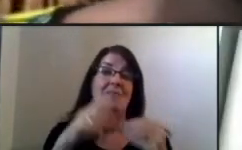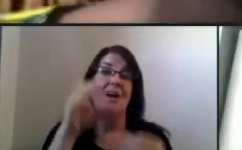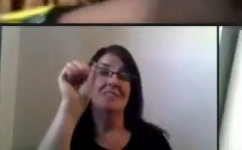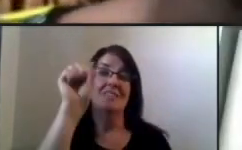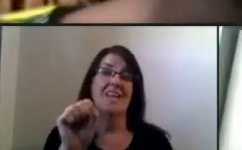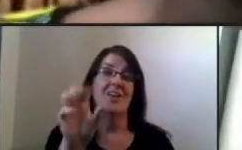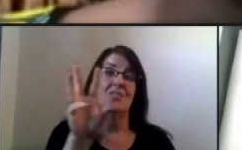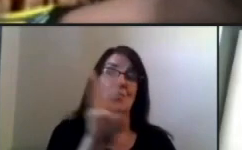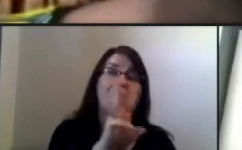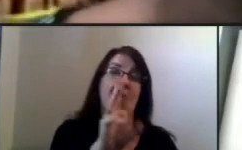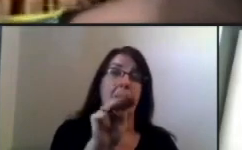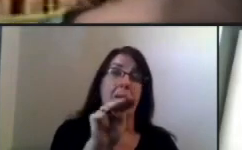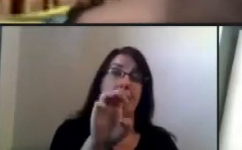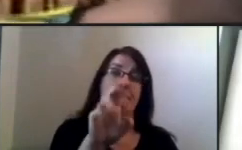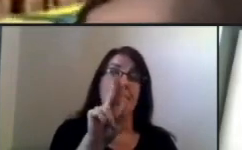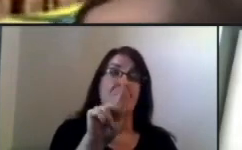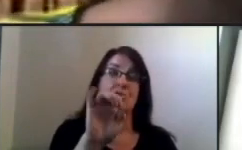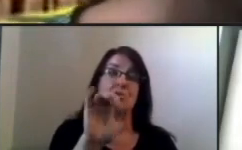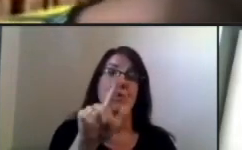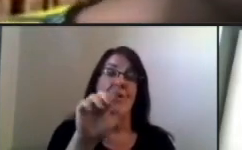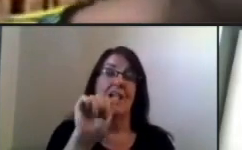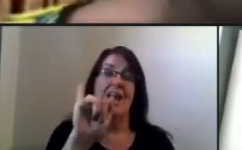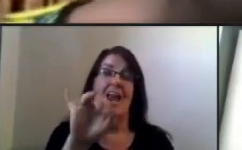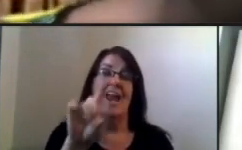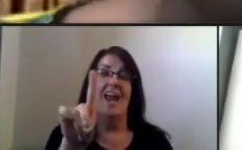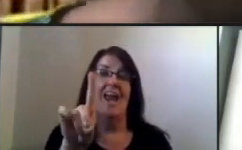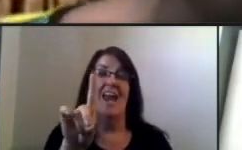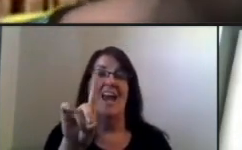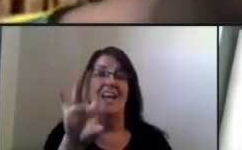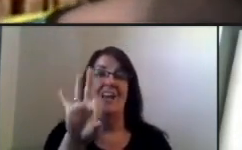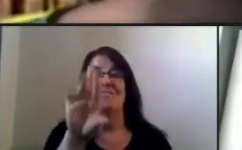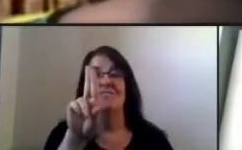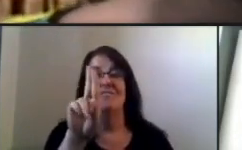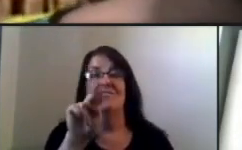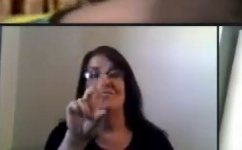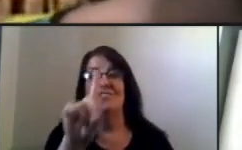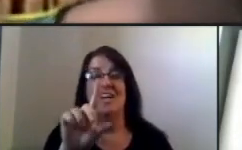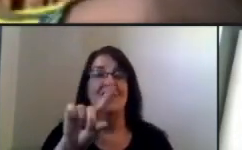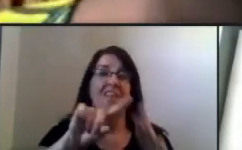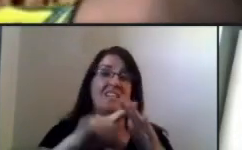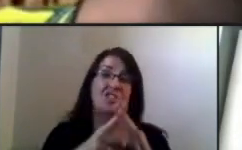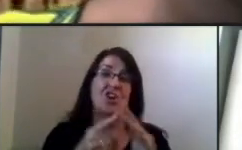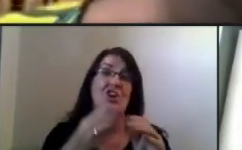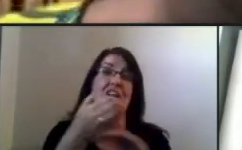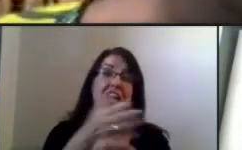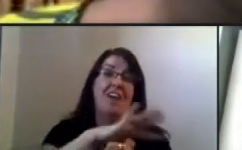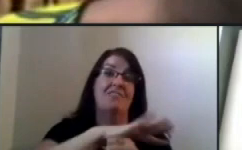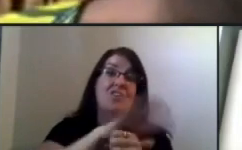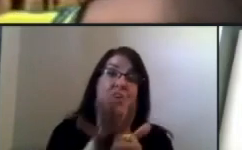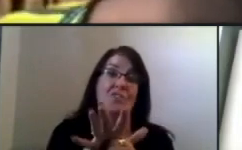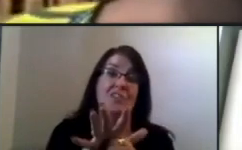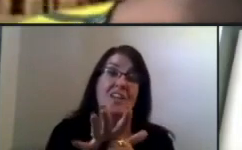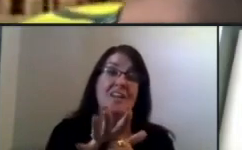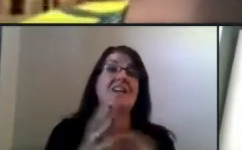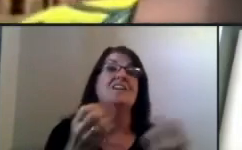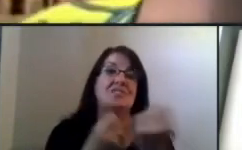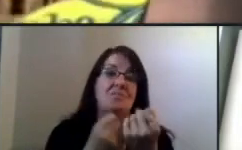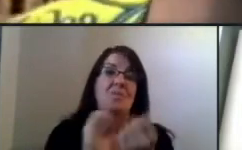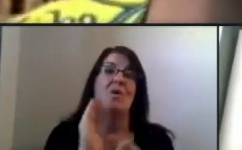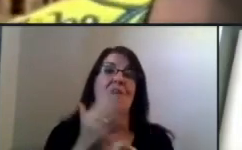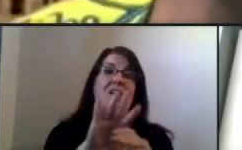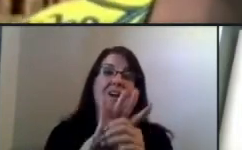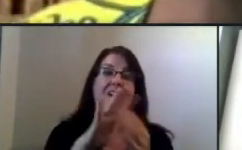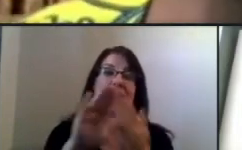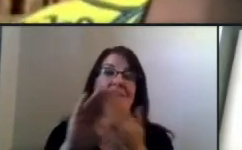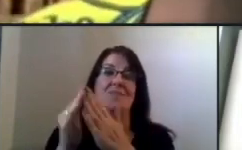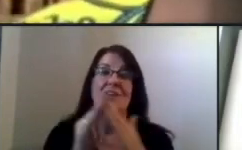Aid Fund that they have sprung into action in the wake of the COVID to help support our community. Gabriela?